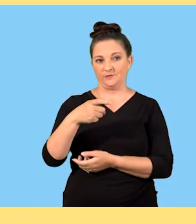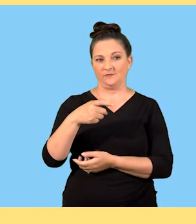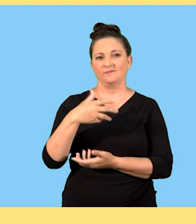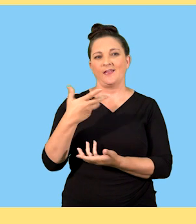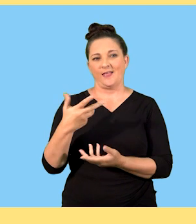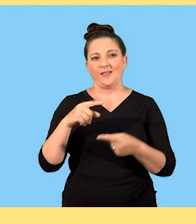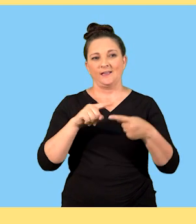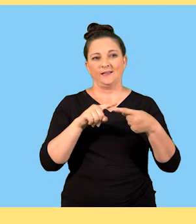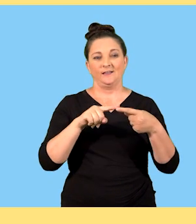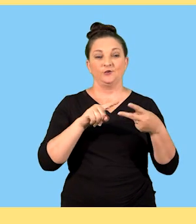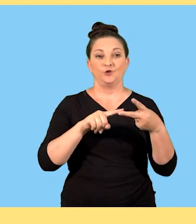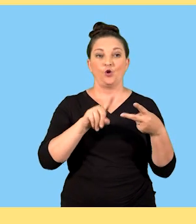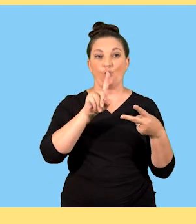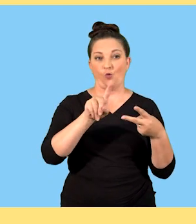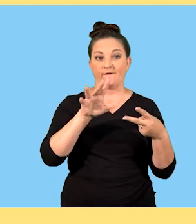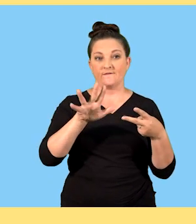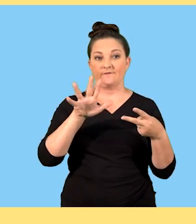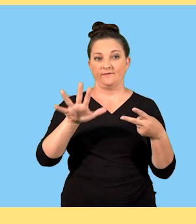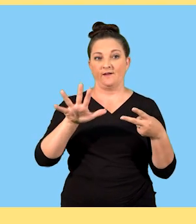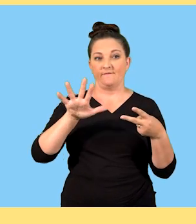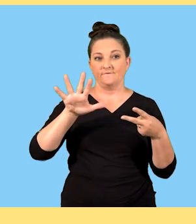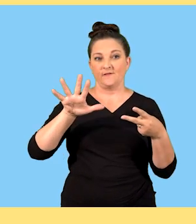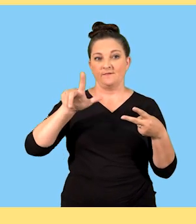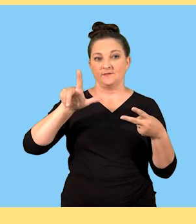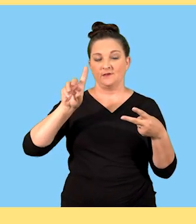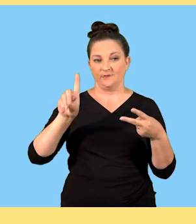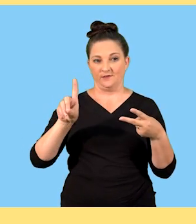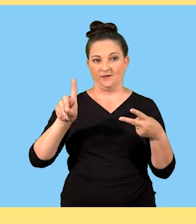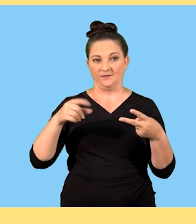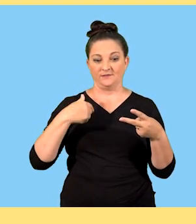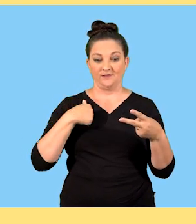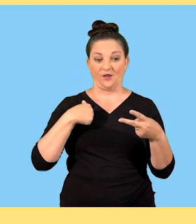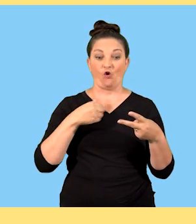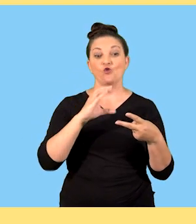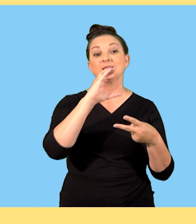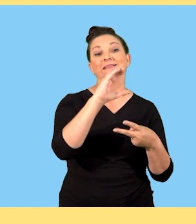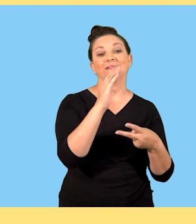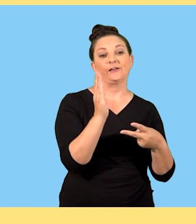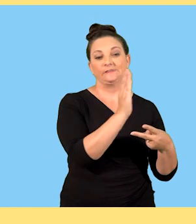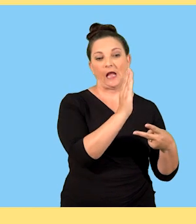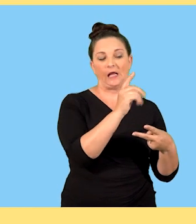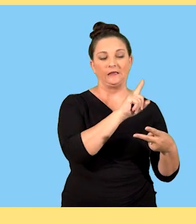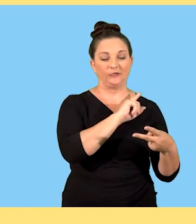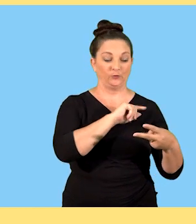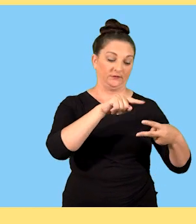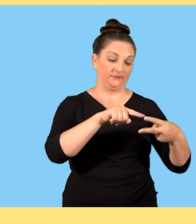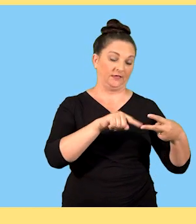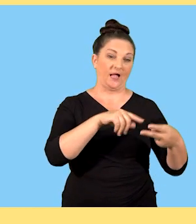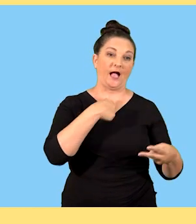155,571, which is this amount. I bring it to my capital account on the credit side. So I'm adding